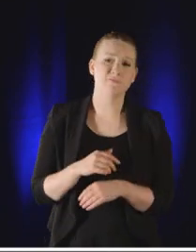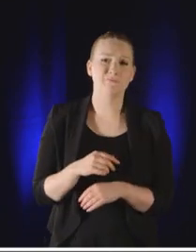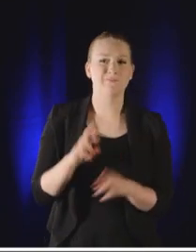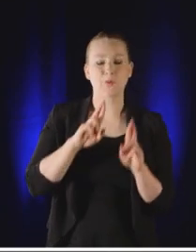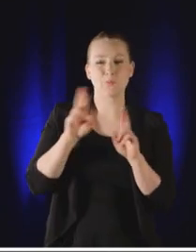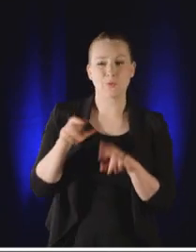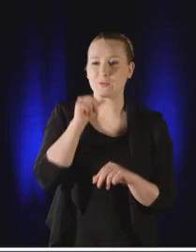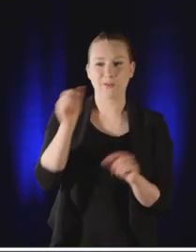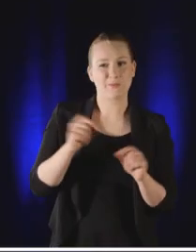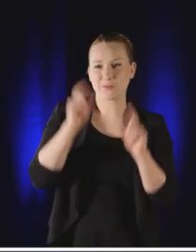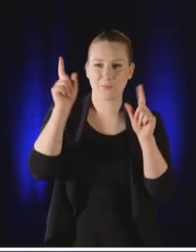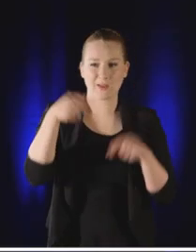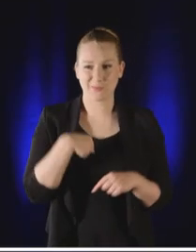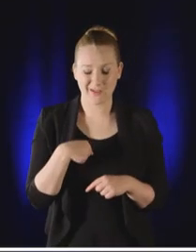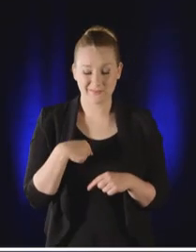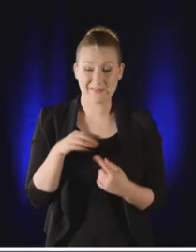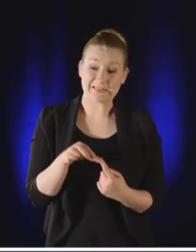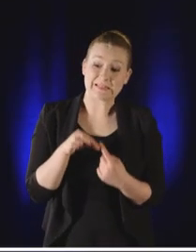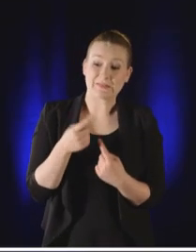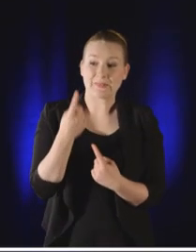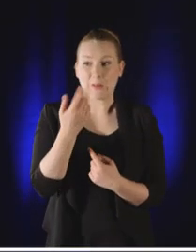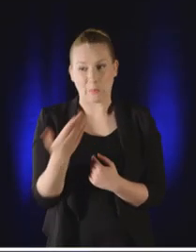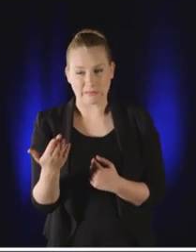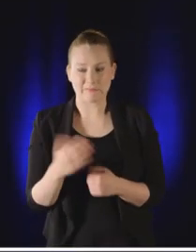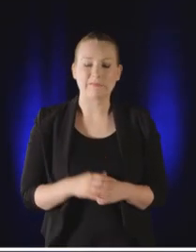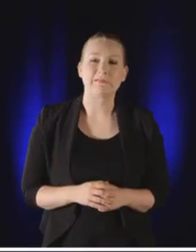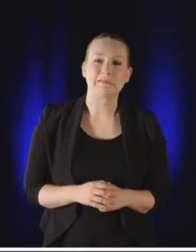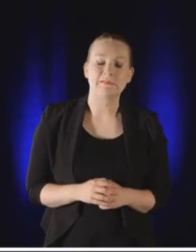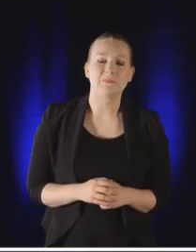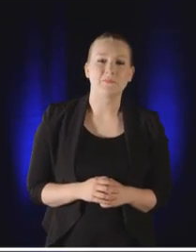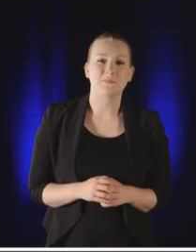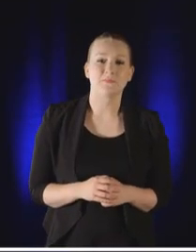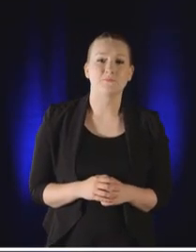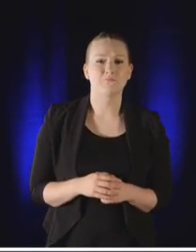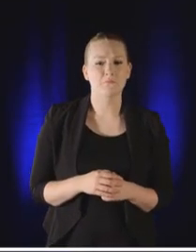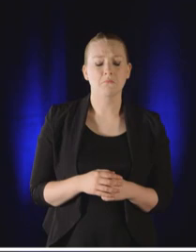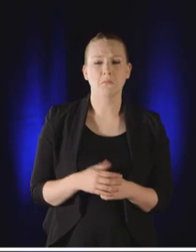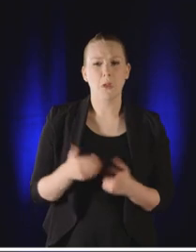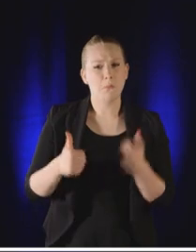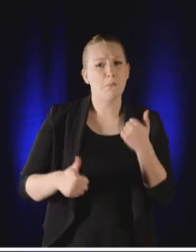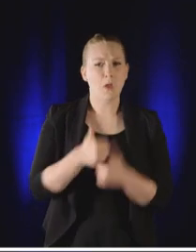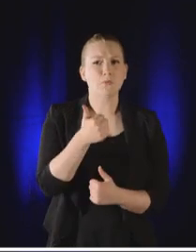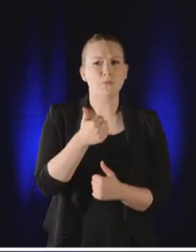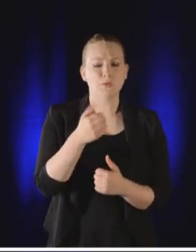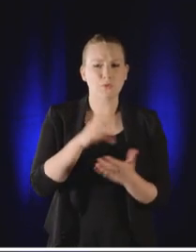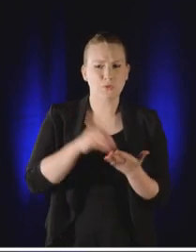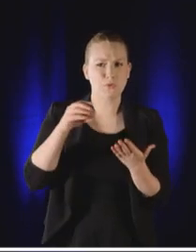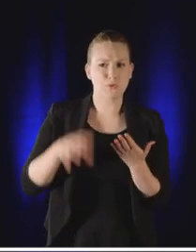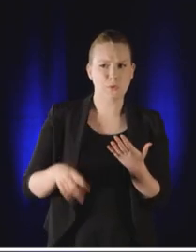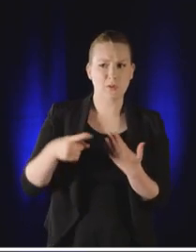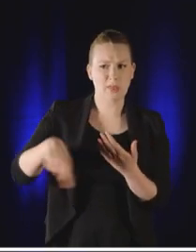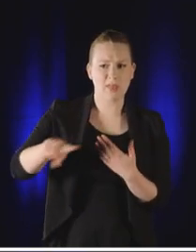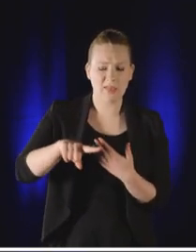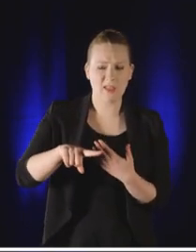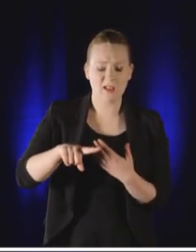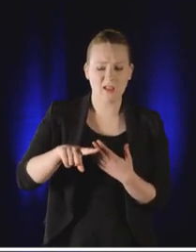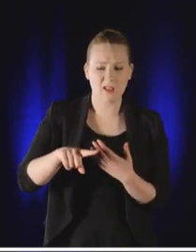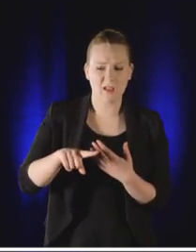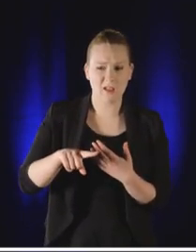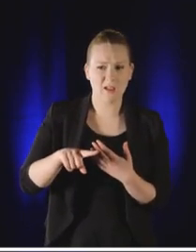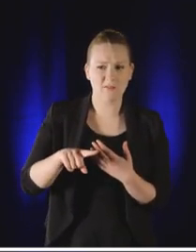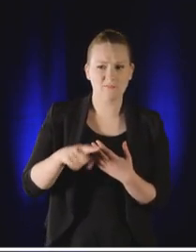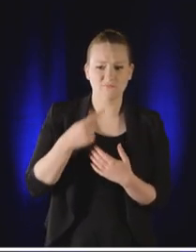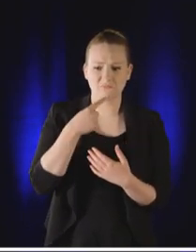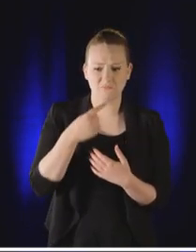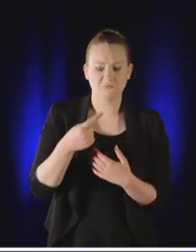one. I don't know what was really going on there. However, generally, most of the students said that their backs felt